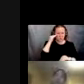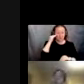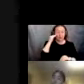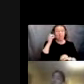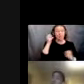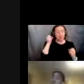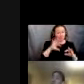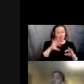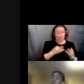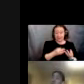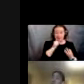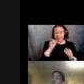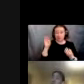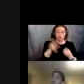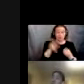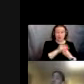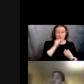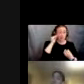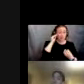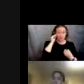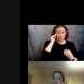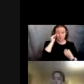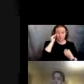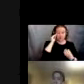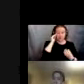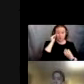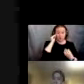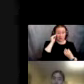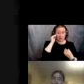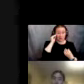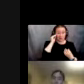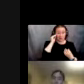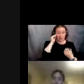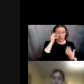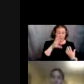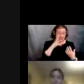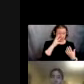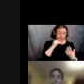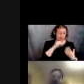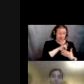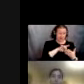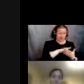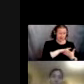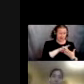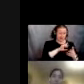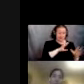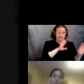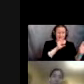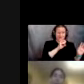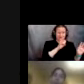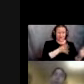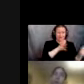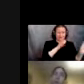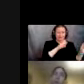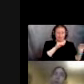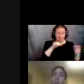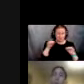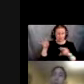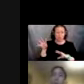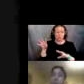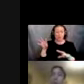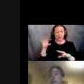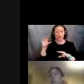did not. They wanted to prevent discrimination that they had experienced on the West Coast, so they would move to other parts of